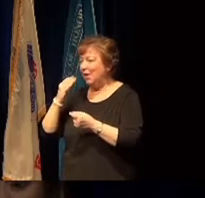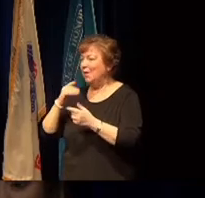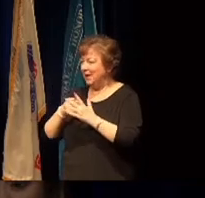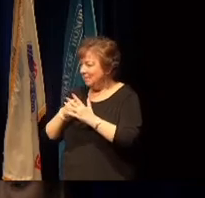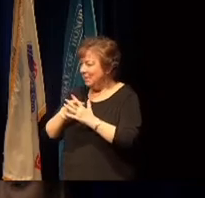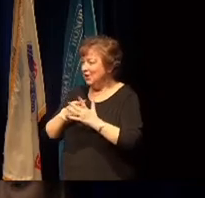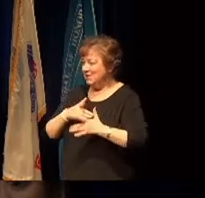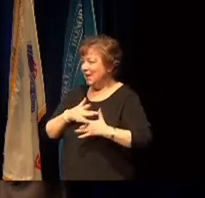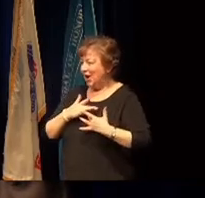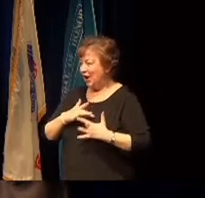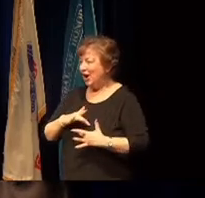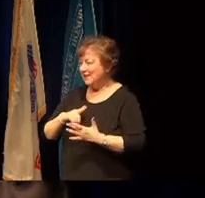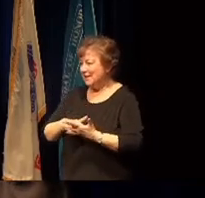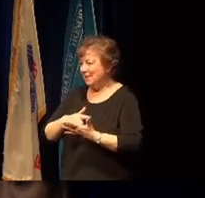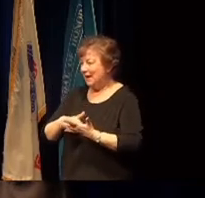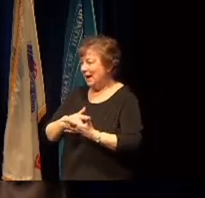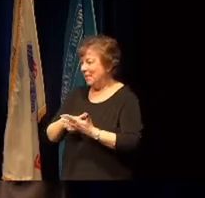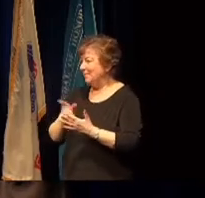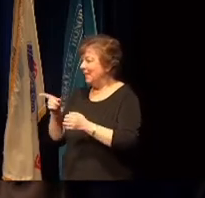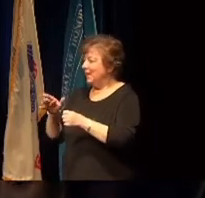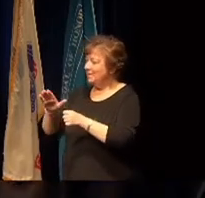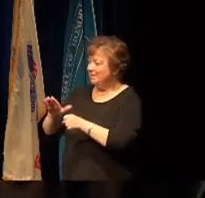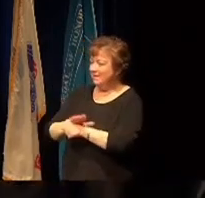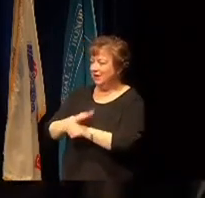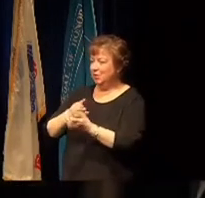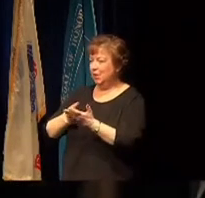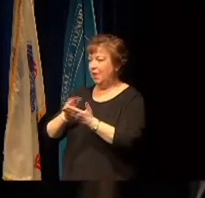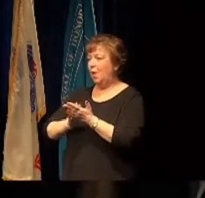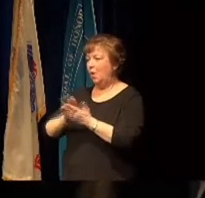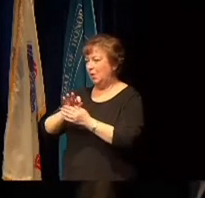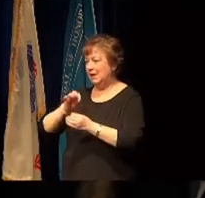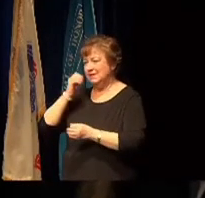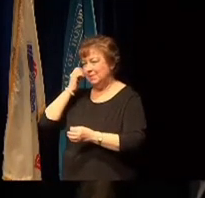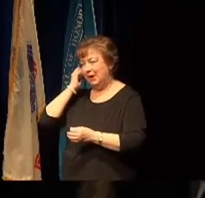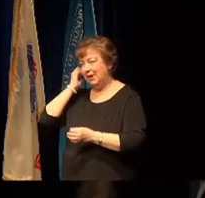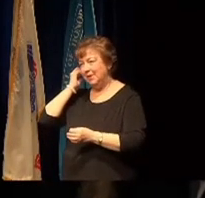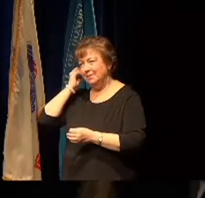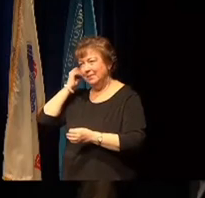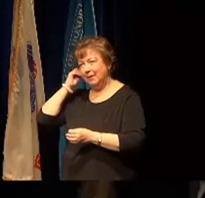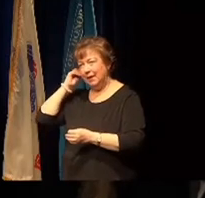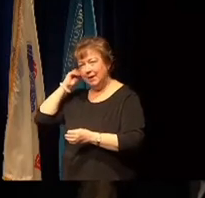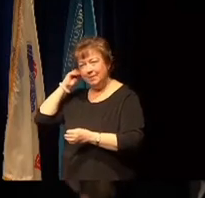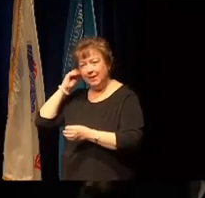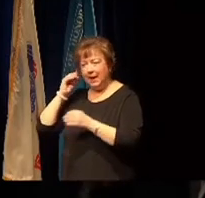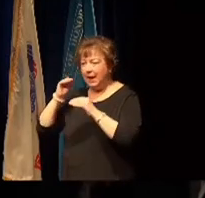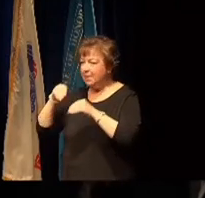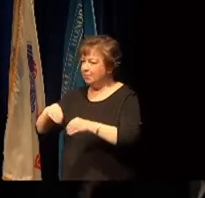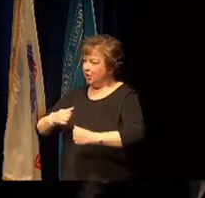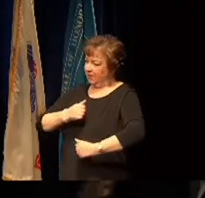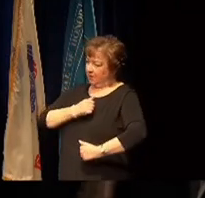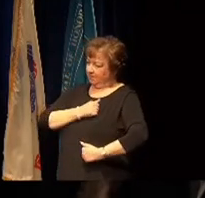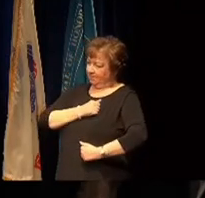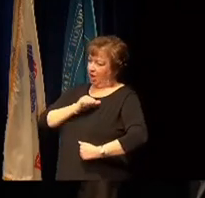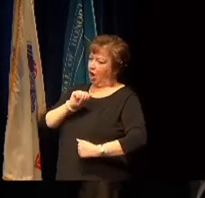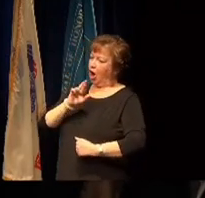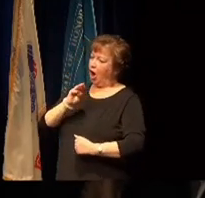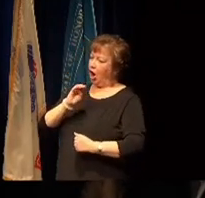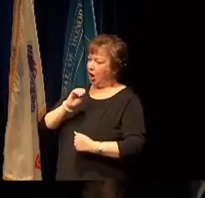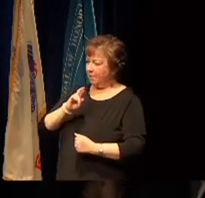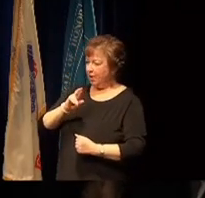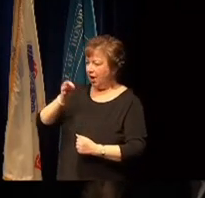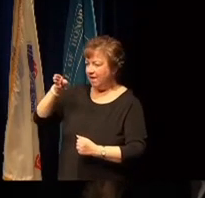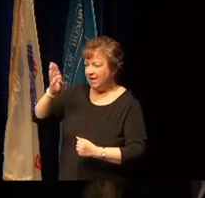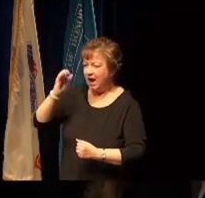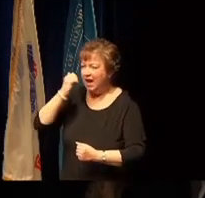of God, was absolutely filled with the Holy Spirit, and he put on that armor of God each day to pierce every heart